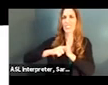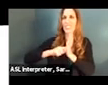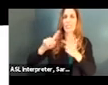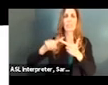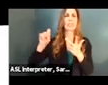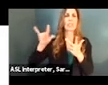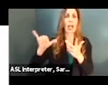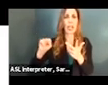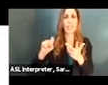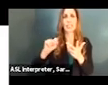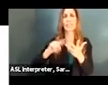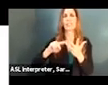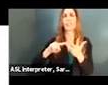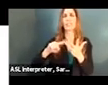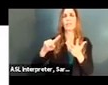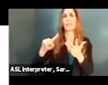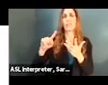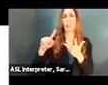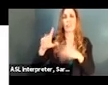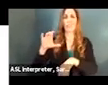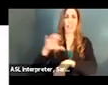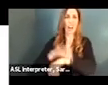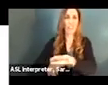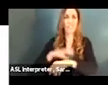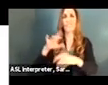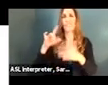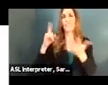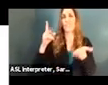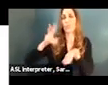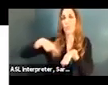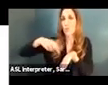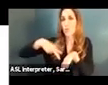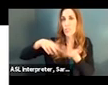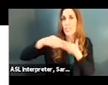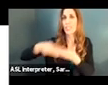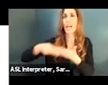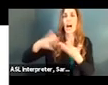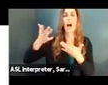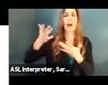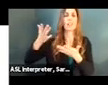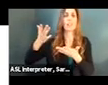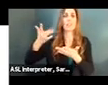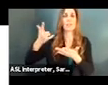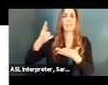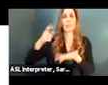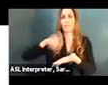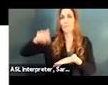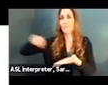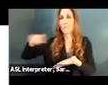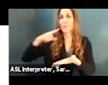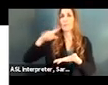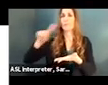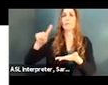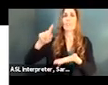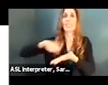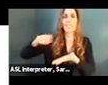stylus, a little universal cuff. We can print reading guides and fork supports. We can print the signature guide for a